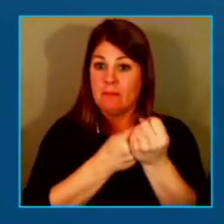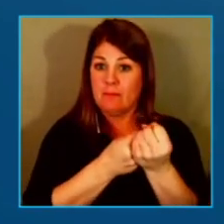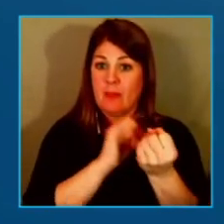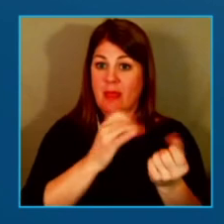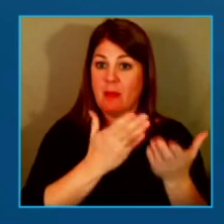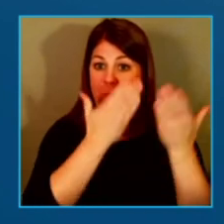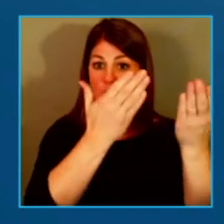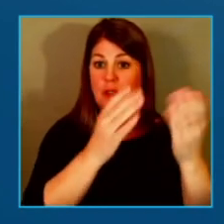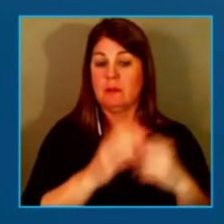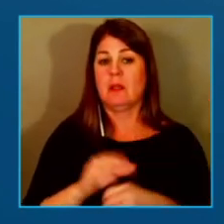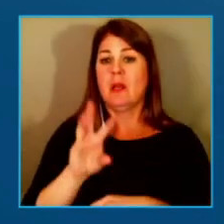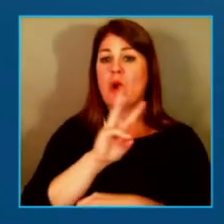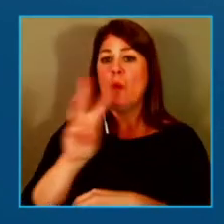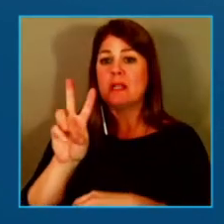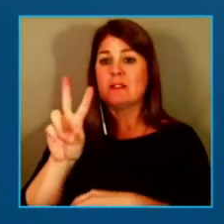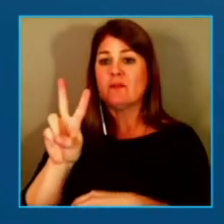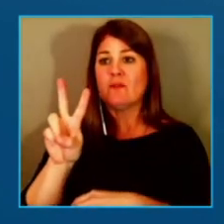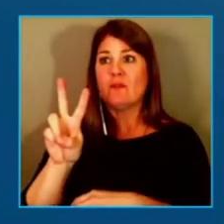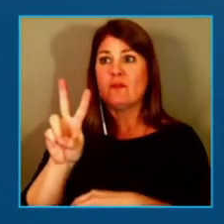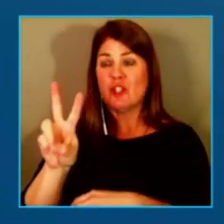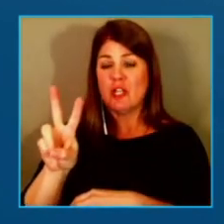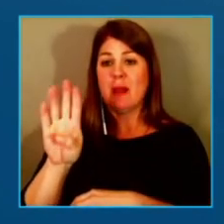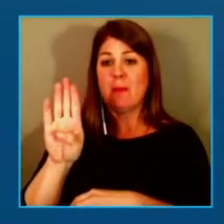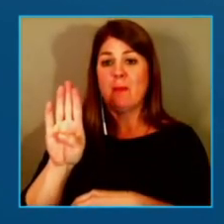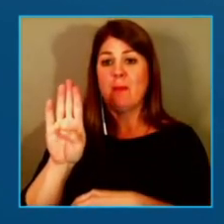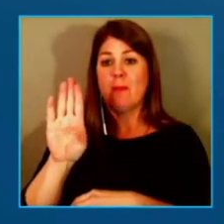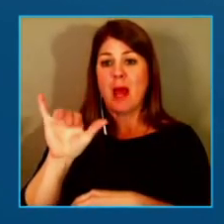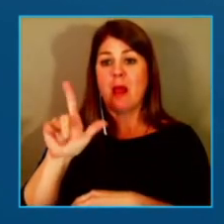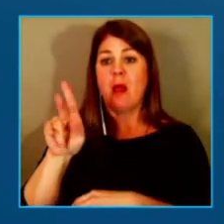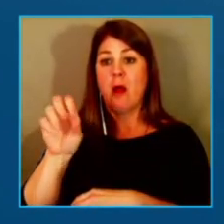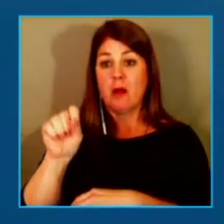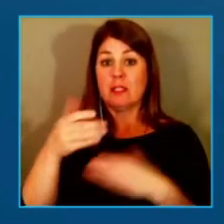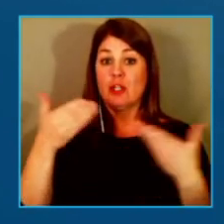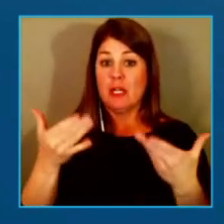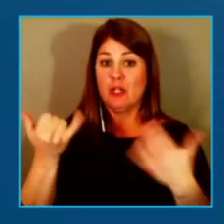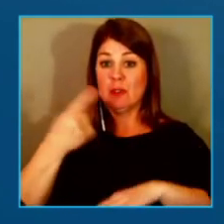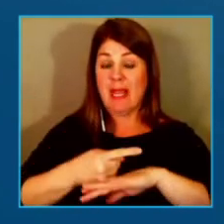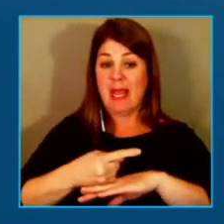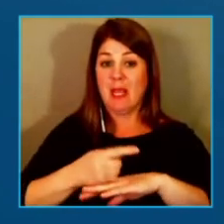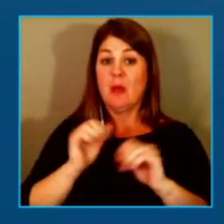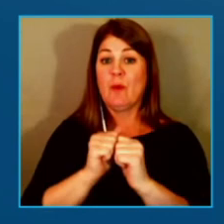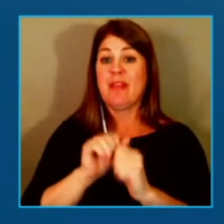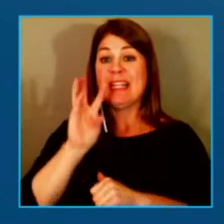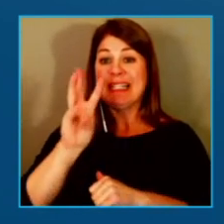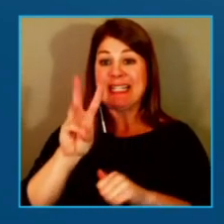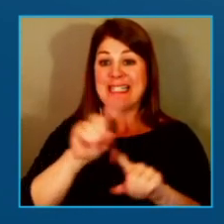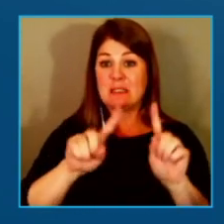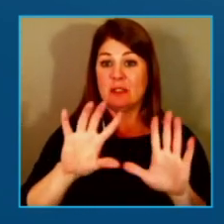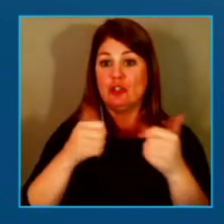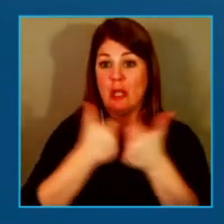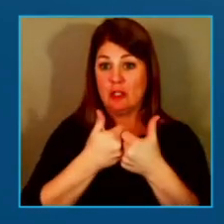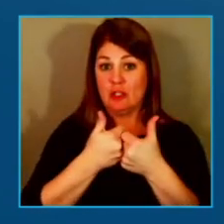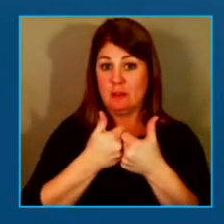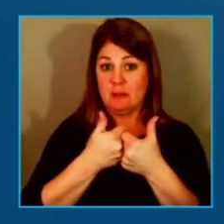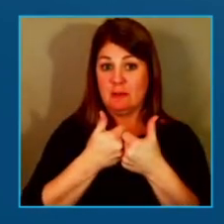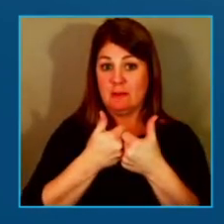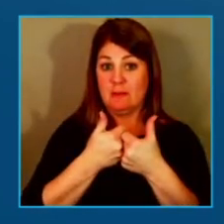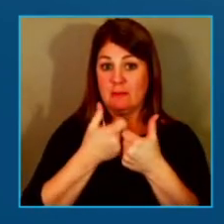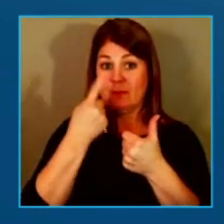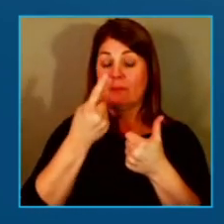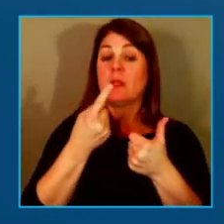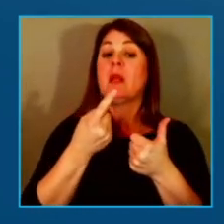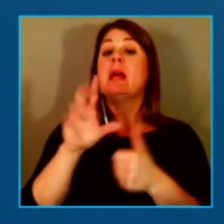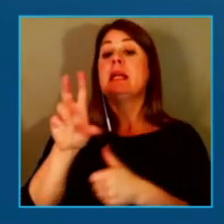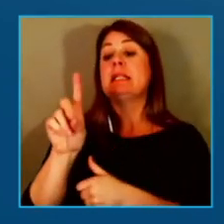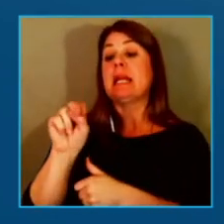Virginia bylaws came to you today by way of six challenges, which upon the request of the DNC,